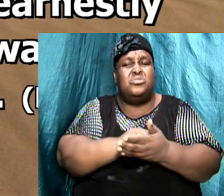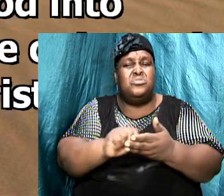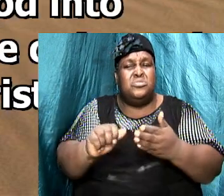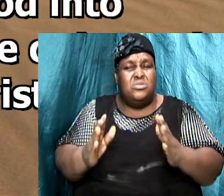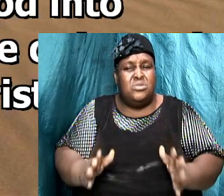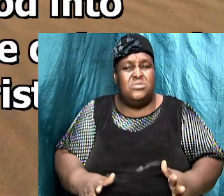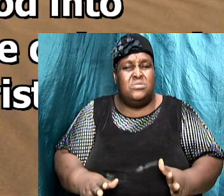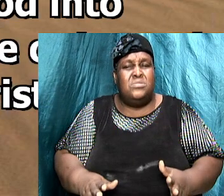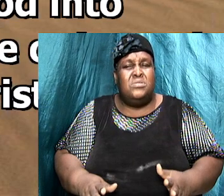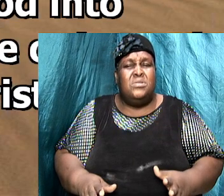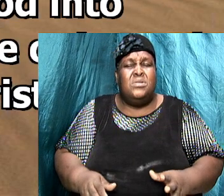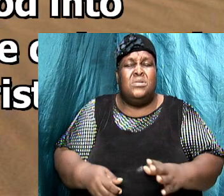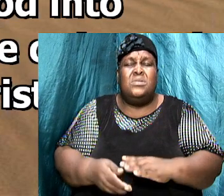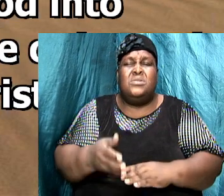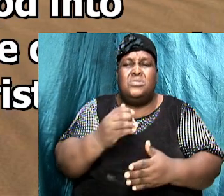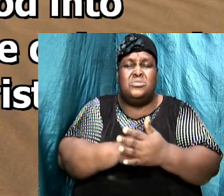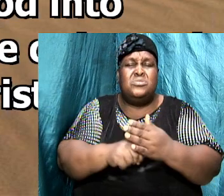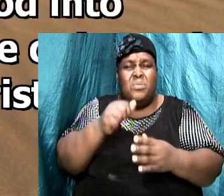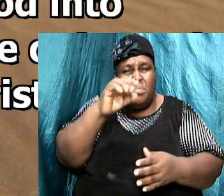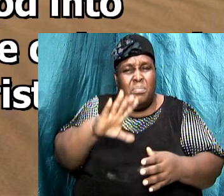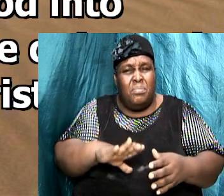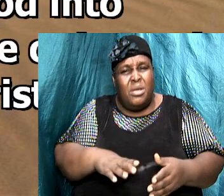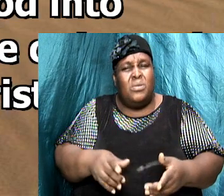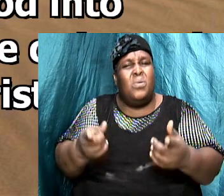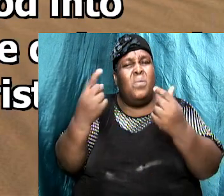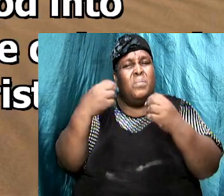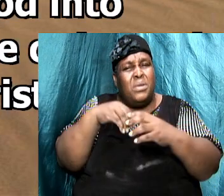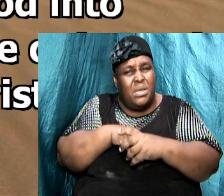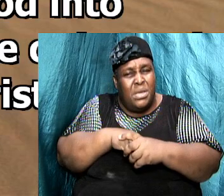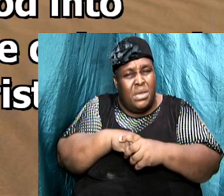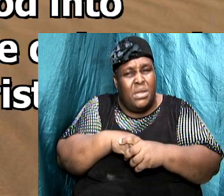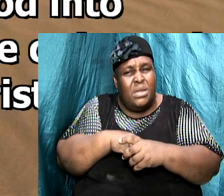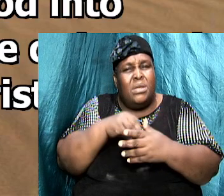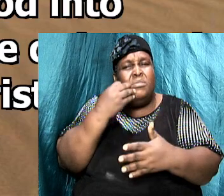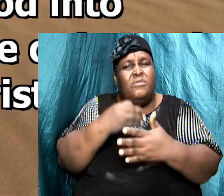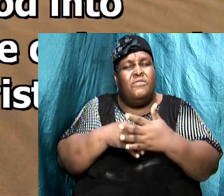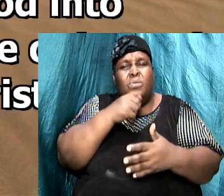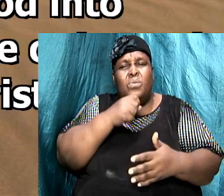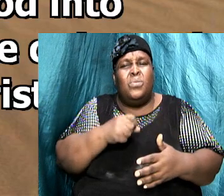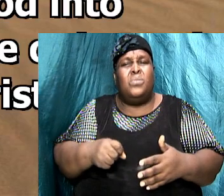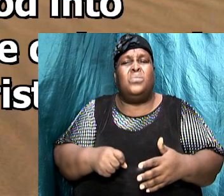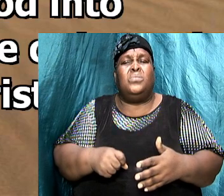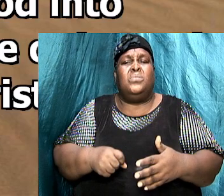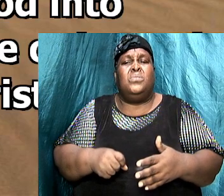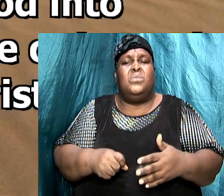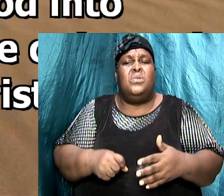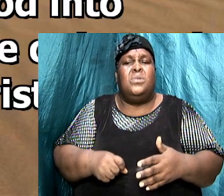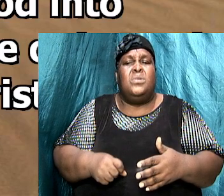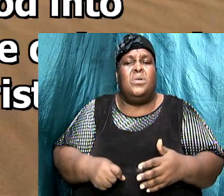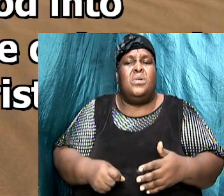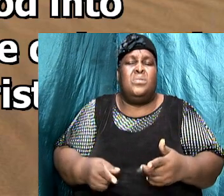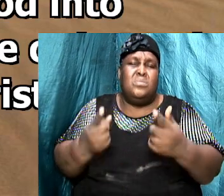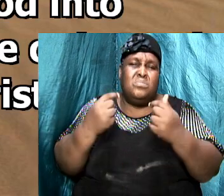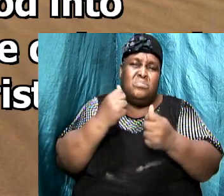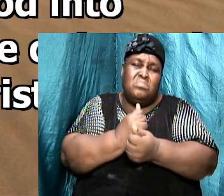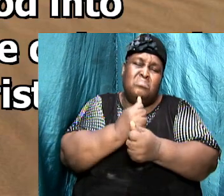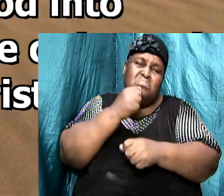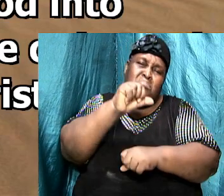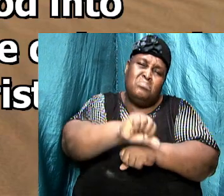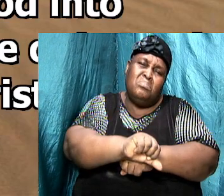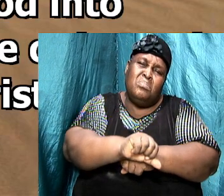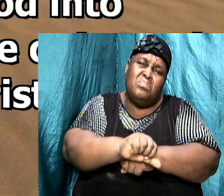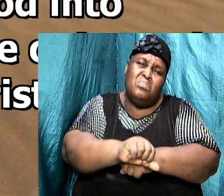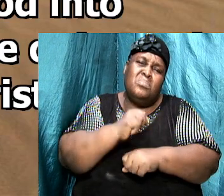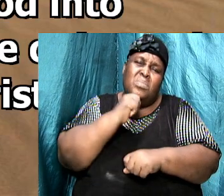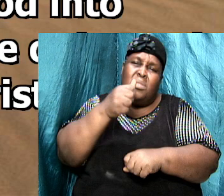men crept in unawares who were before of old ordained to this condemnation,